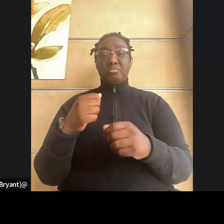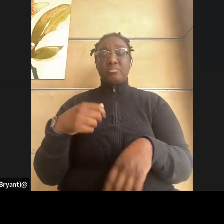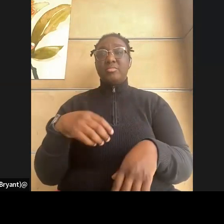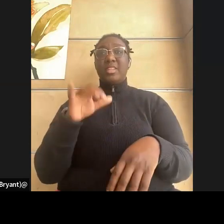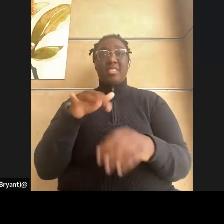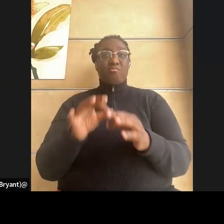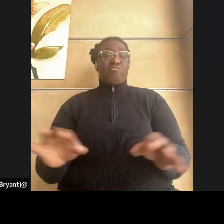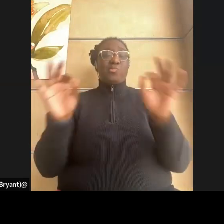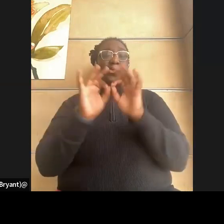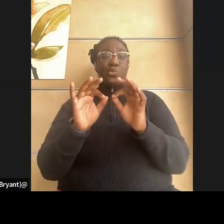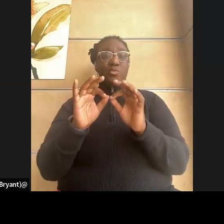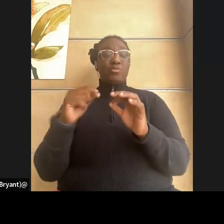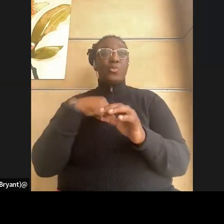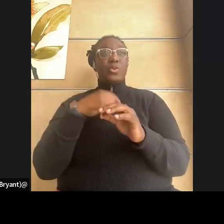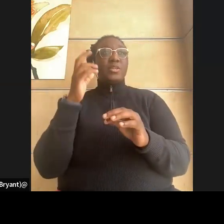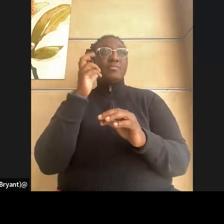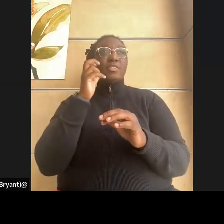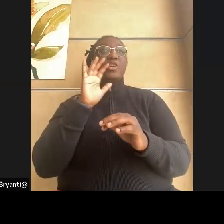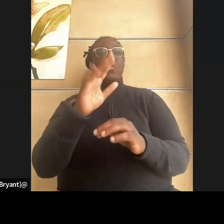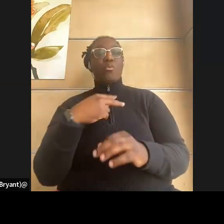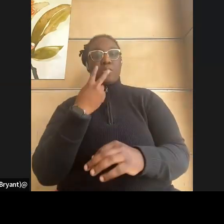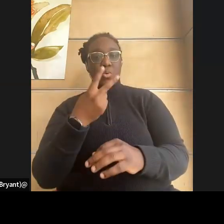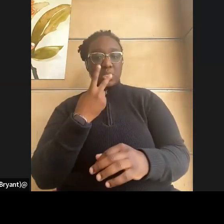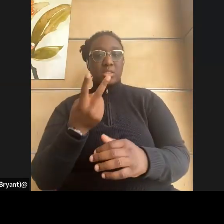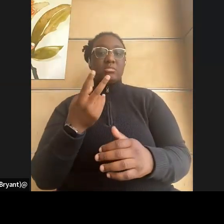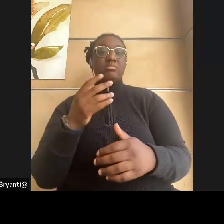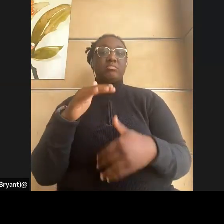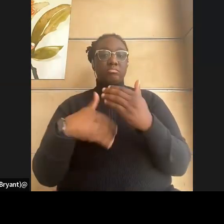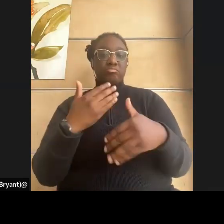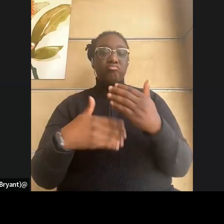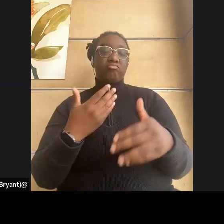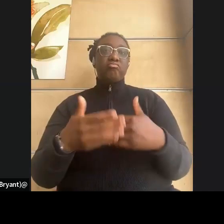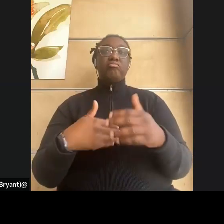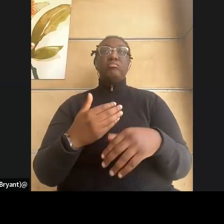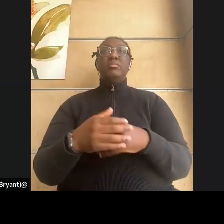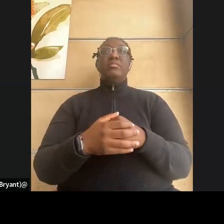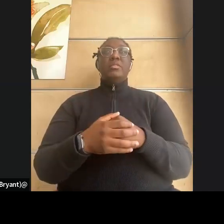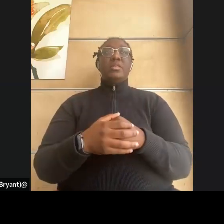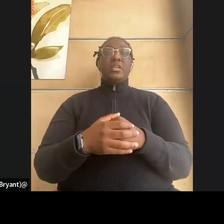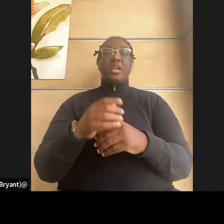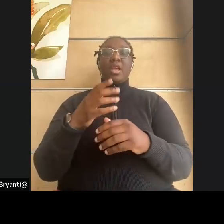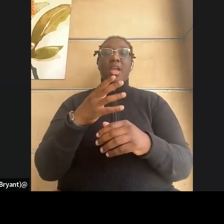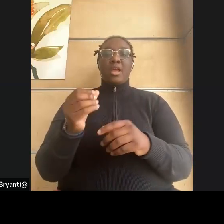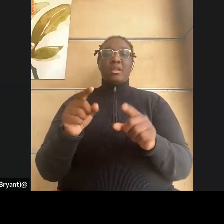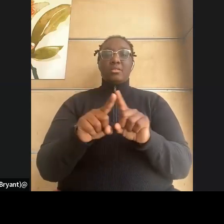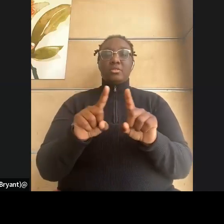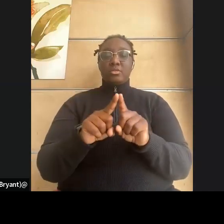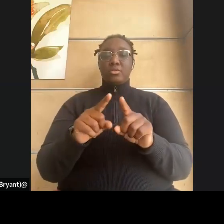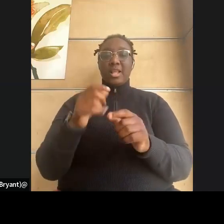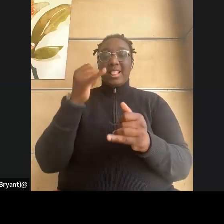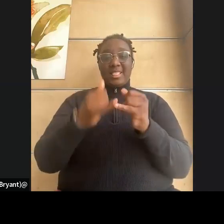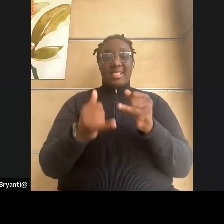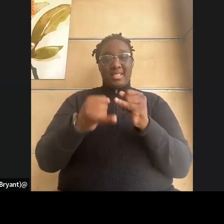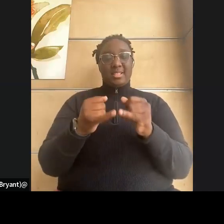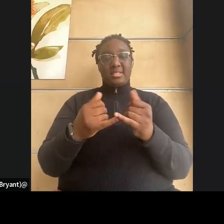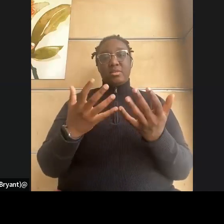on across the state. And then the last thing I'll just mention is looking into using our community health workers